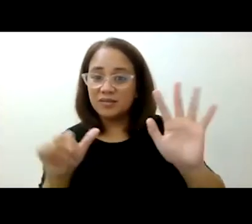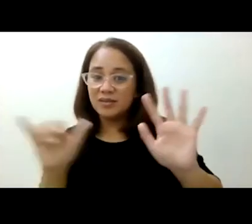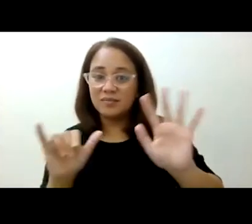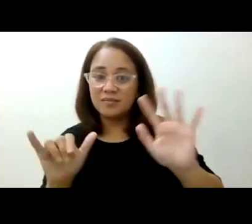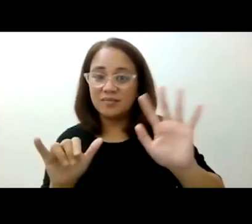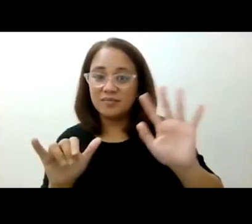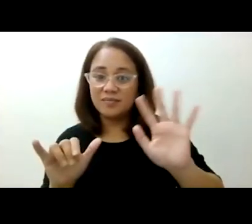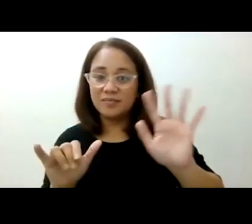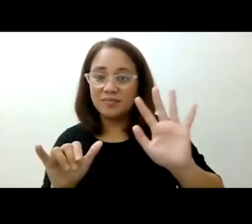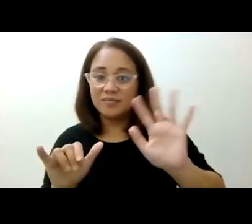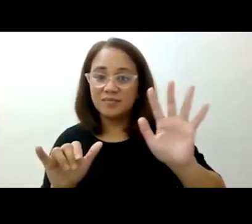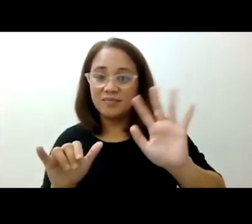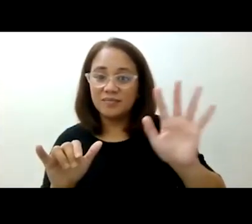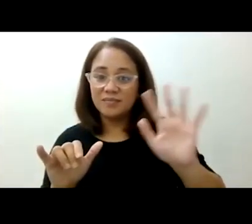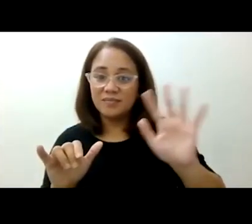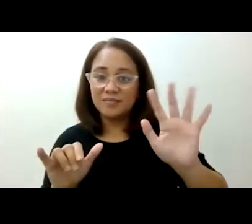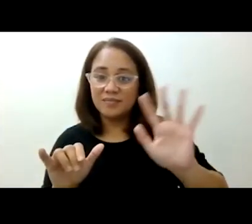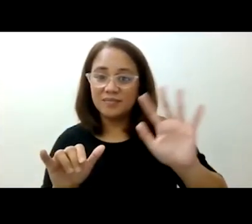No.